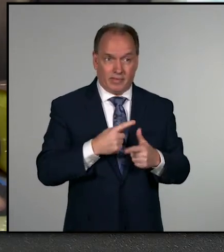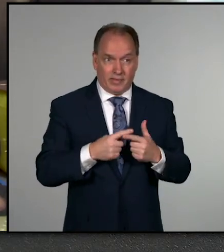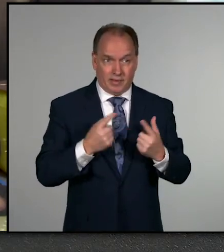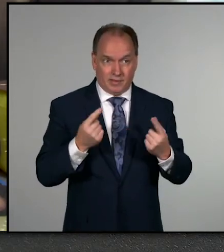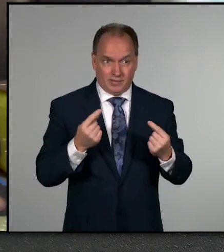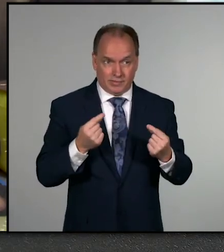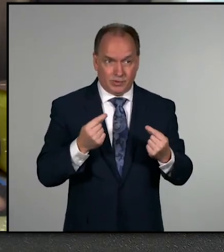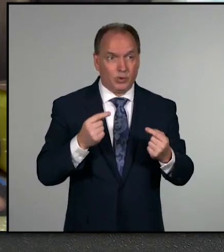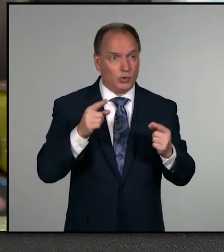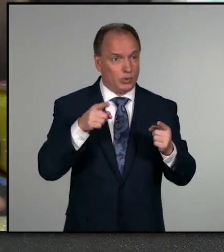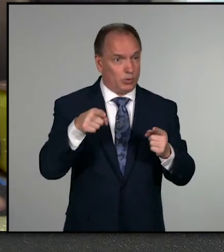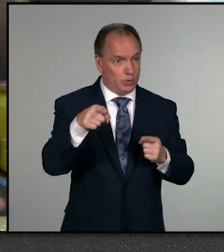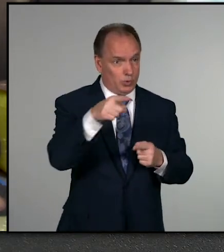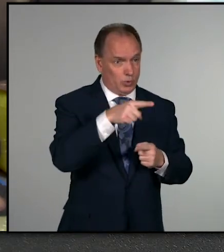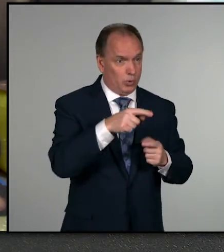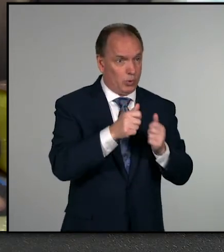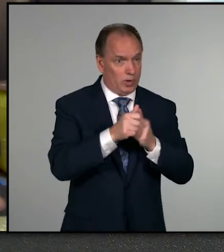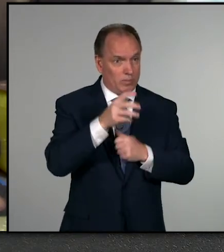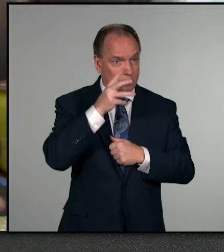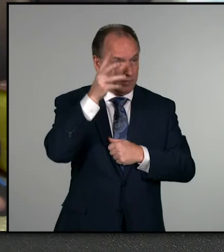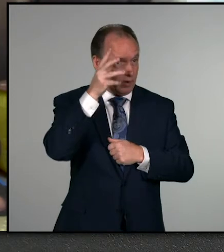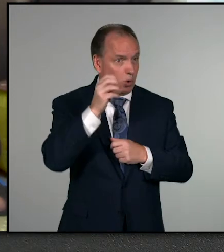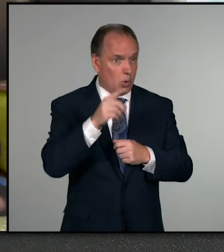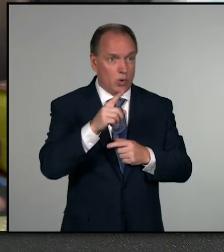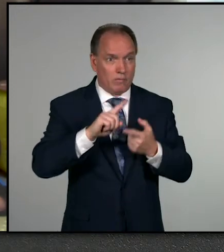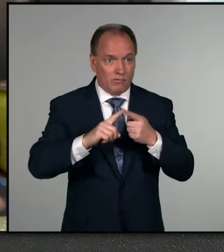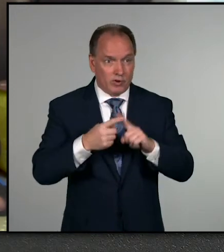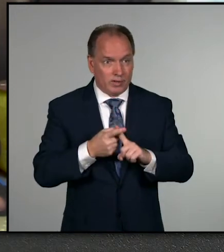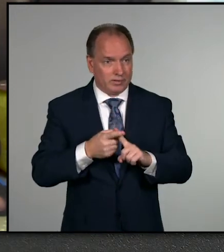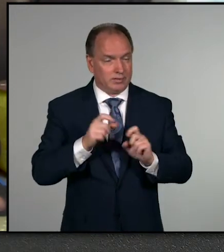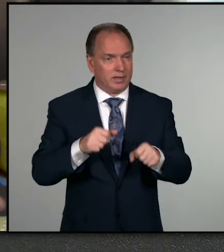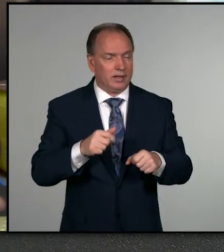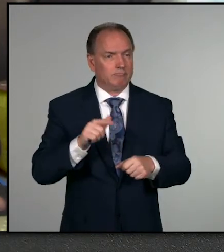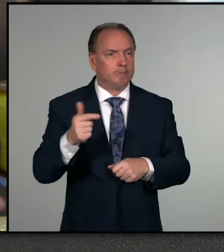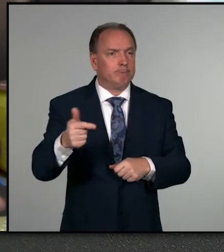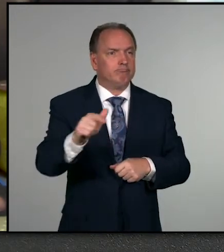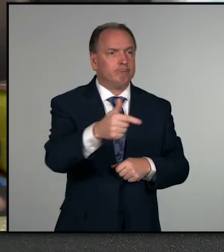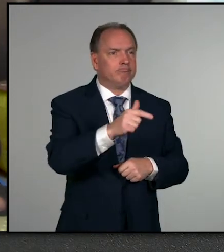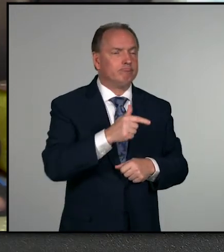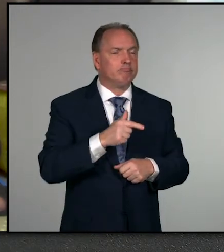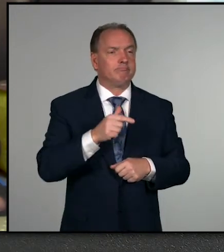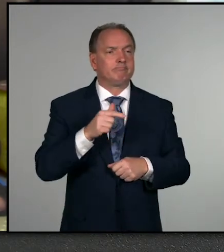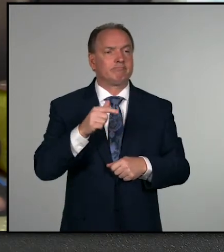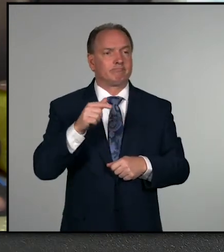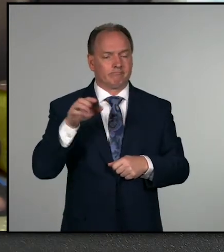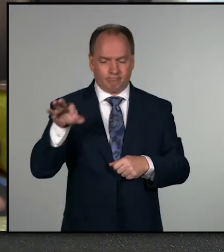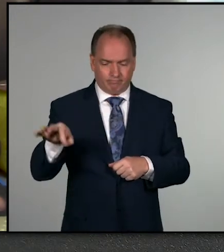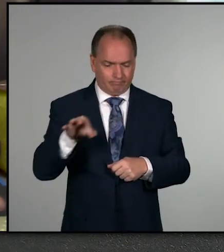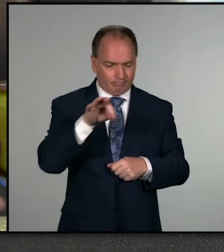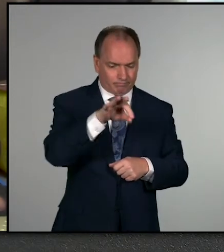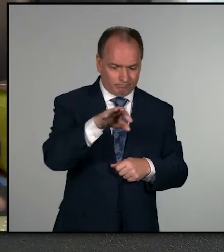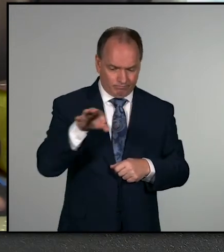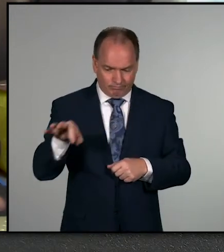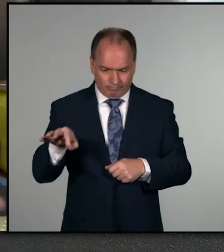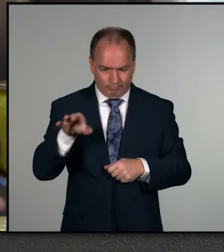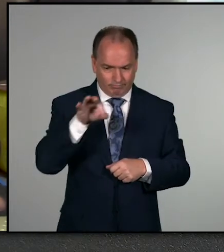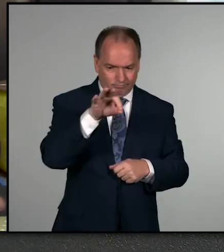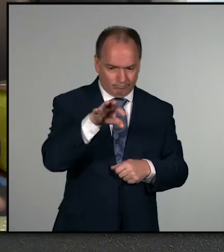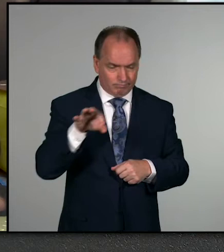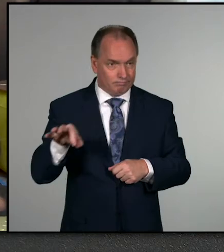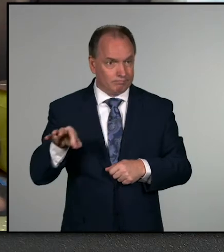can do is you and an adult or you and a friend can take turns and put in the right number